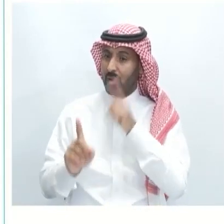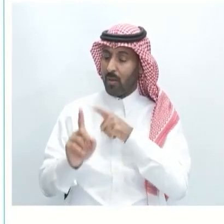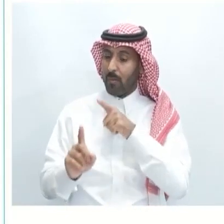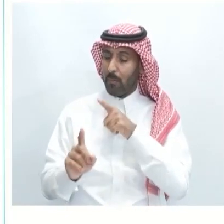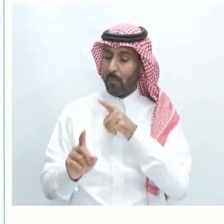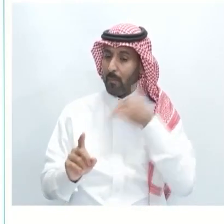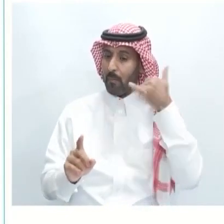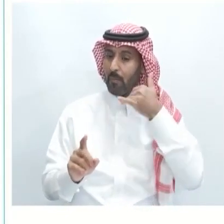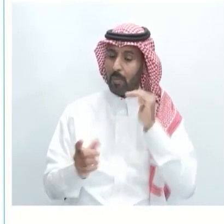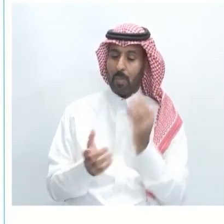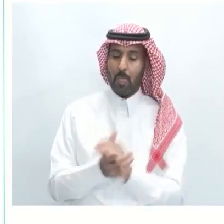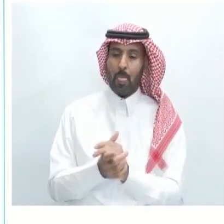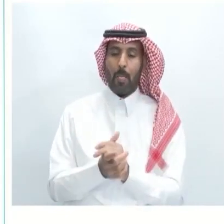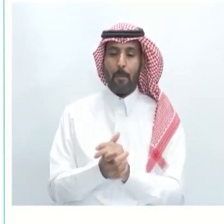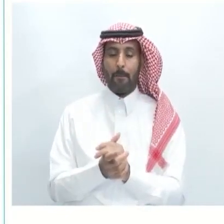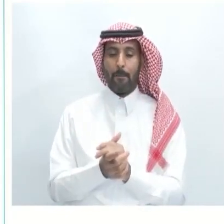the story about the clock.